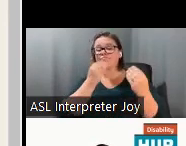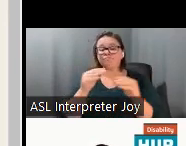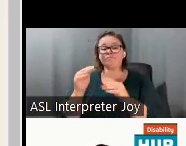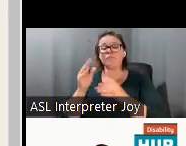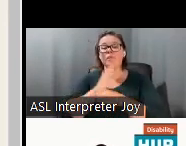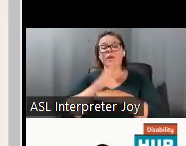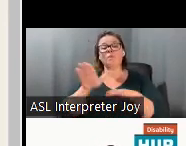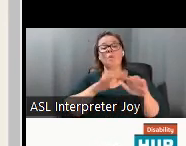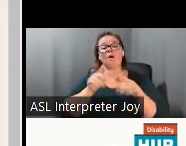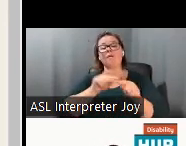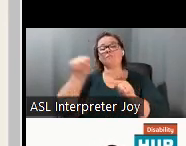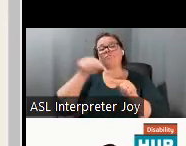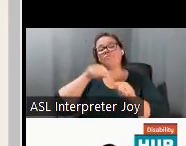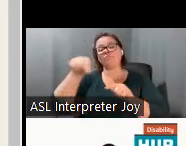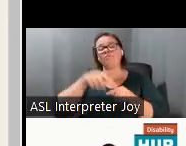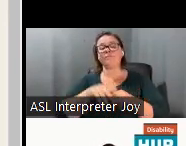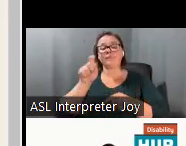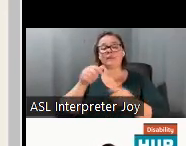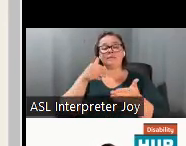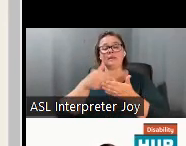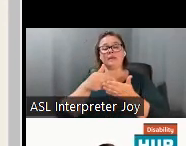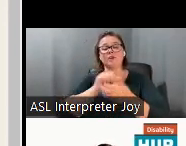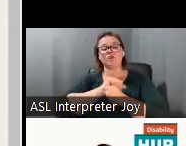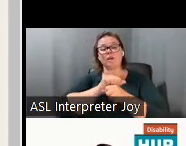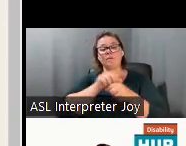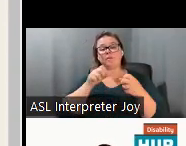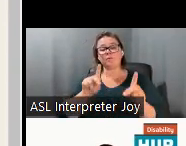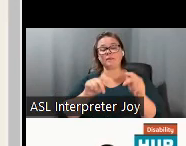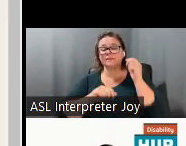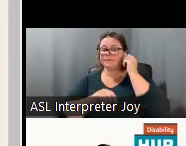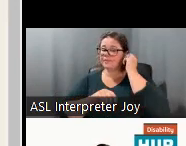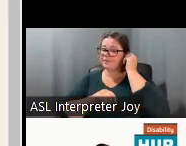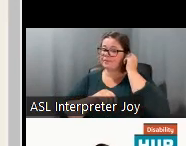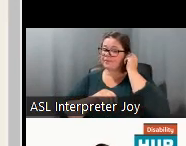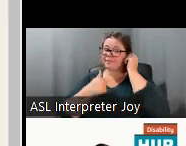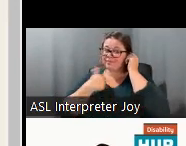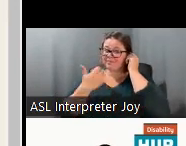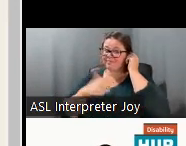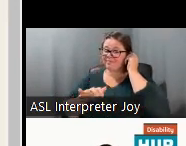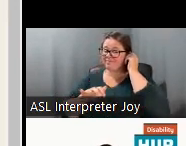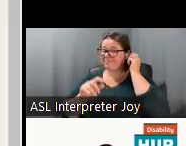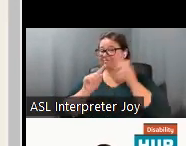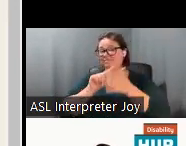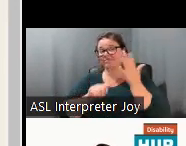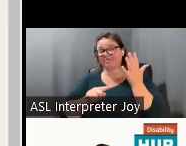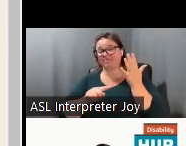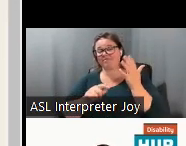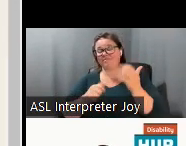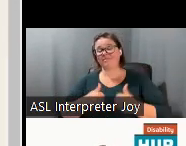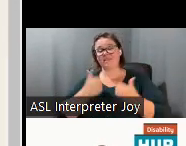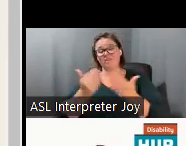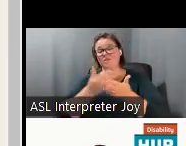walking distance. I need to be near job opportunities. What I don't want to live in a new